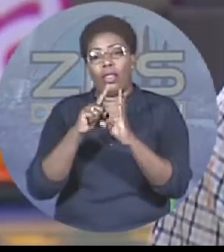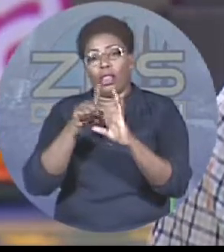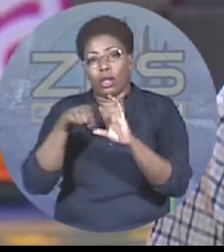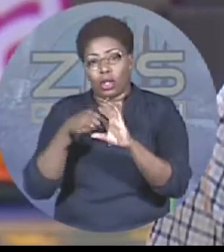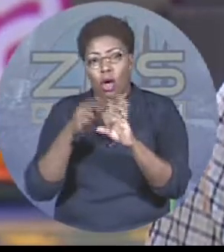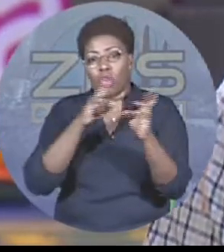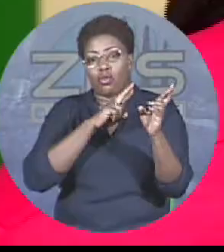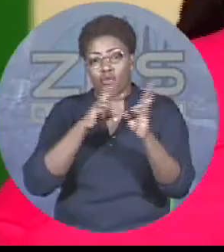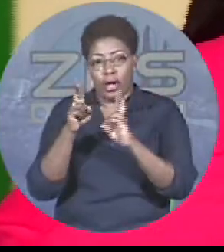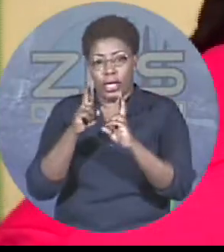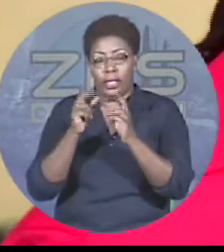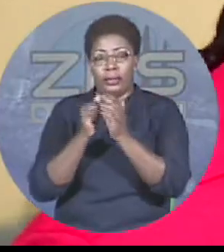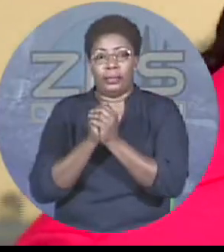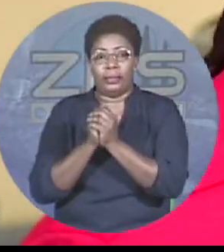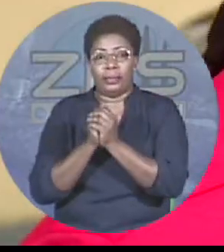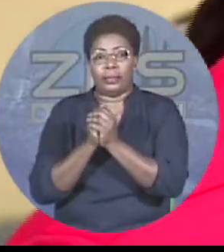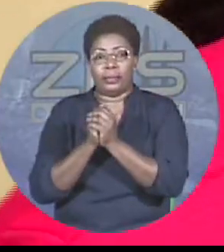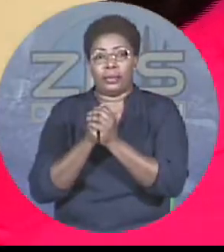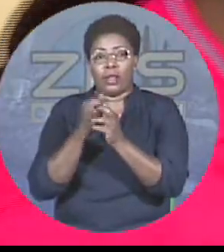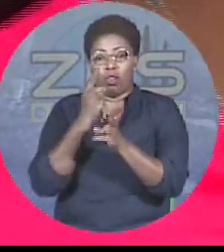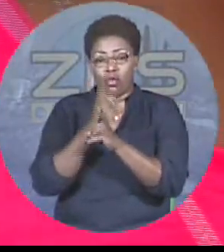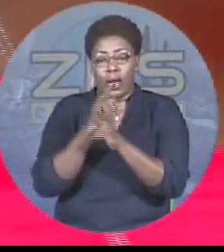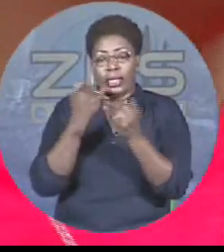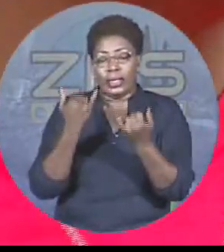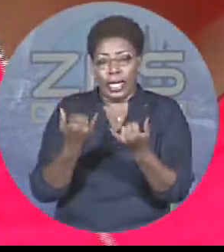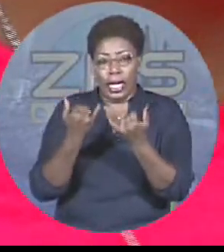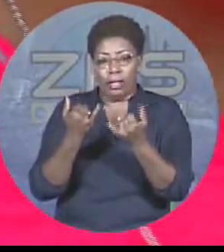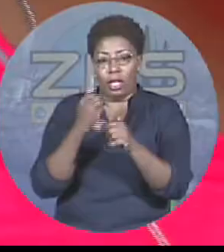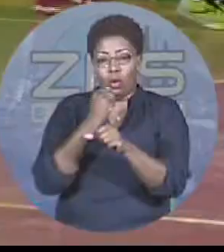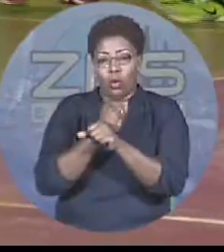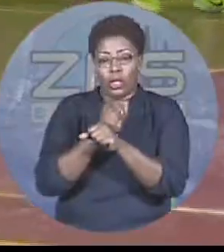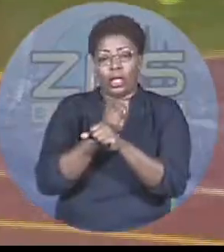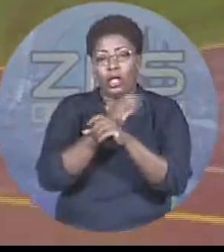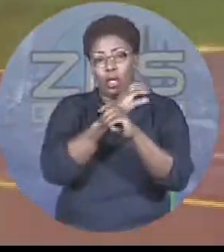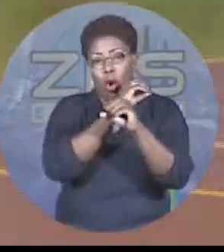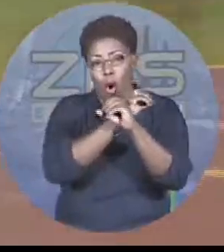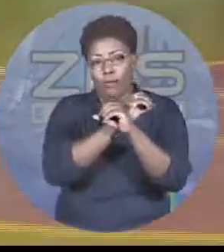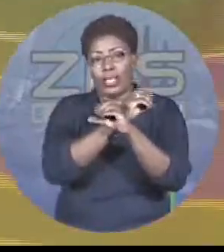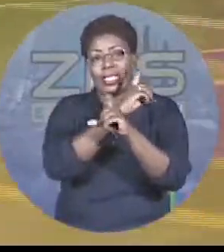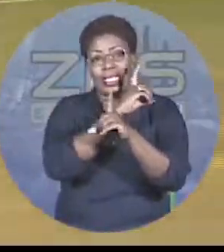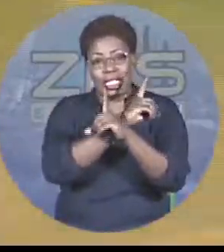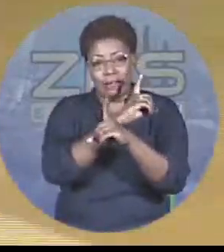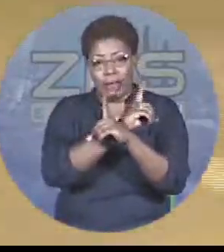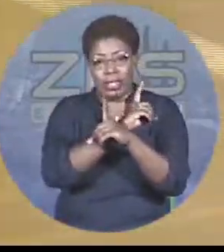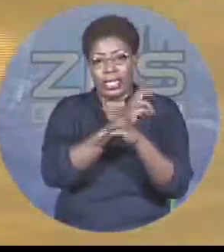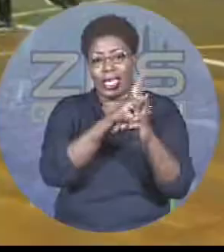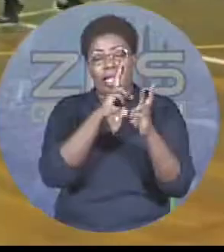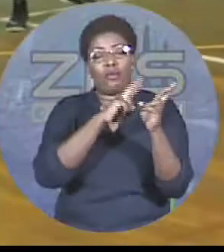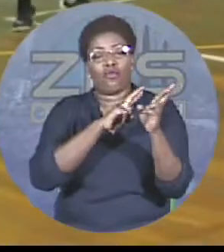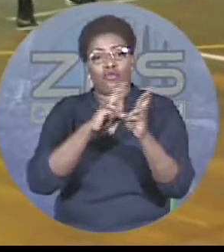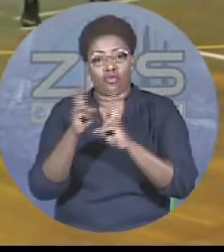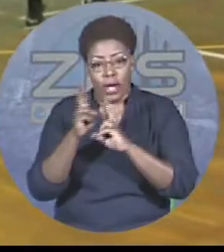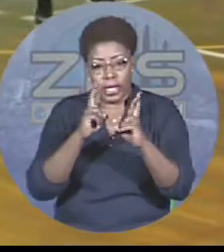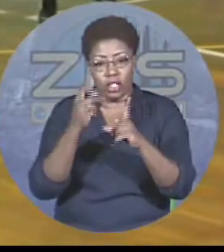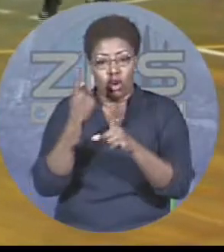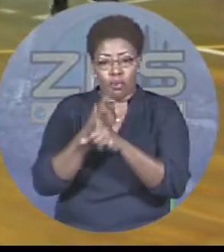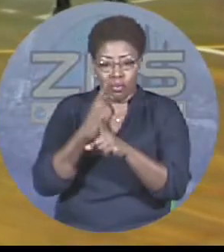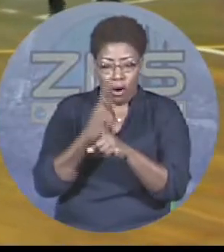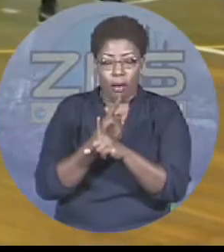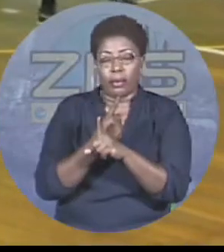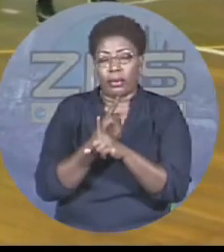for Puerto Rico. Right now, the team is basically working on offense and defense, and we're trying to get them conditioned so that they'll be in proper